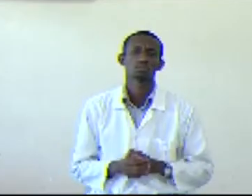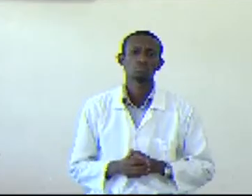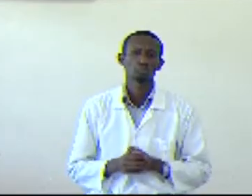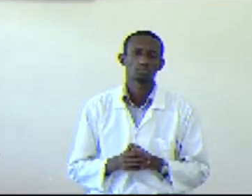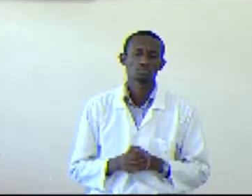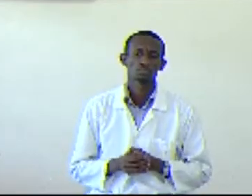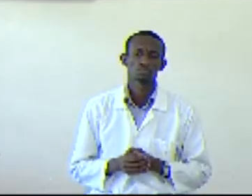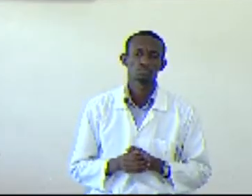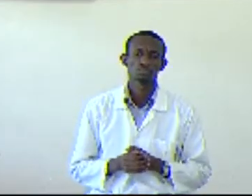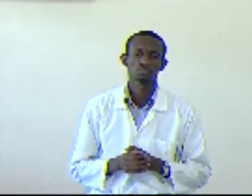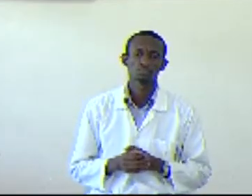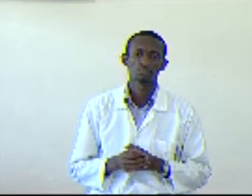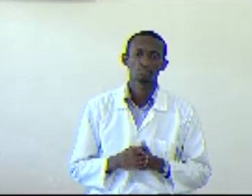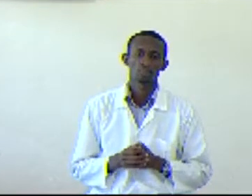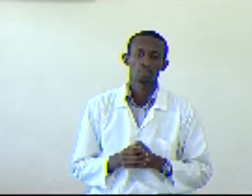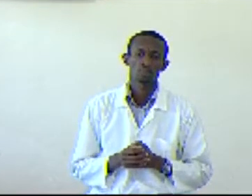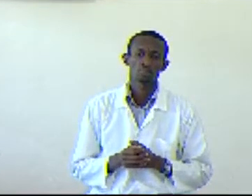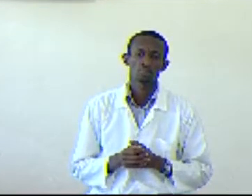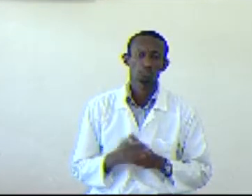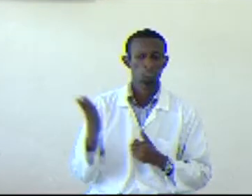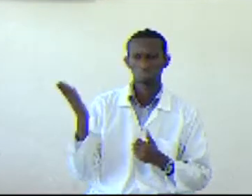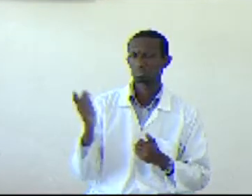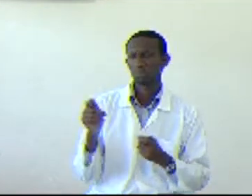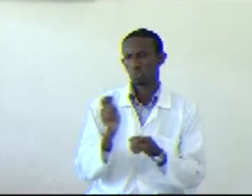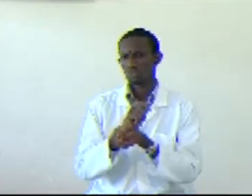what you can adjust to change the